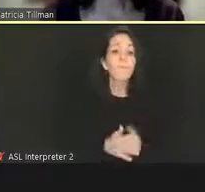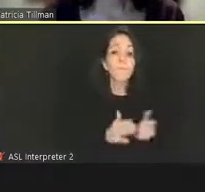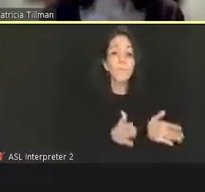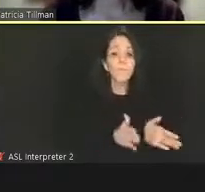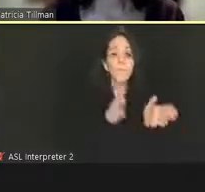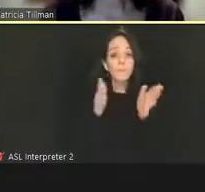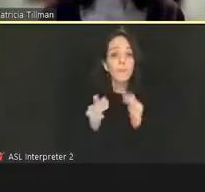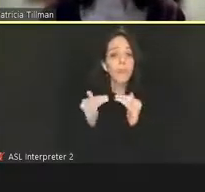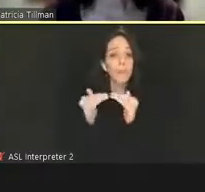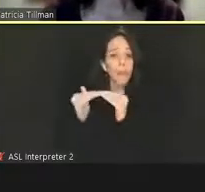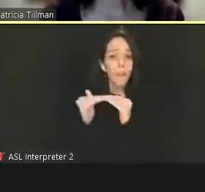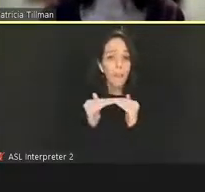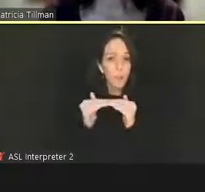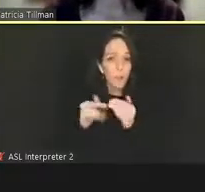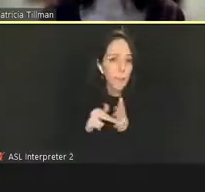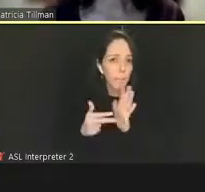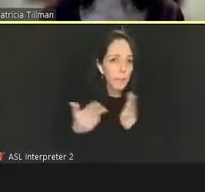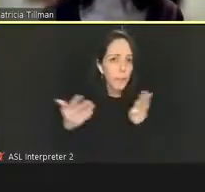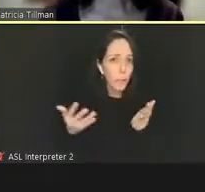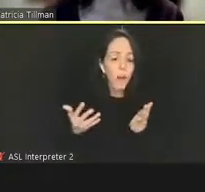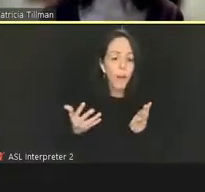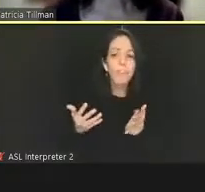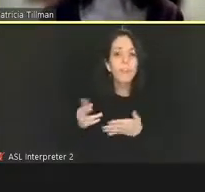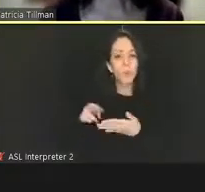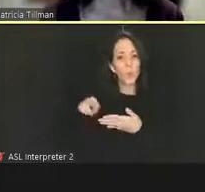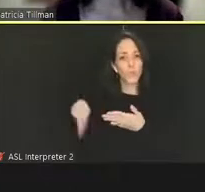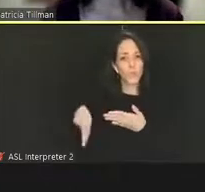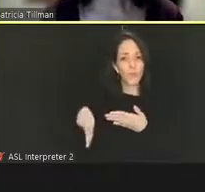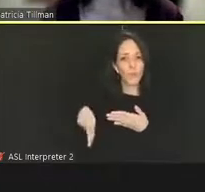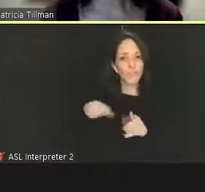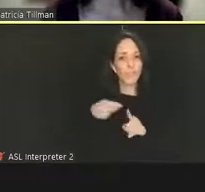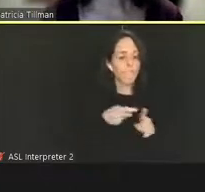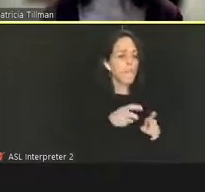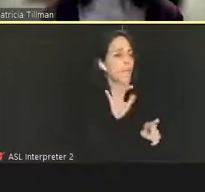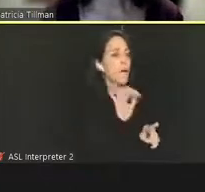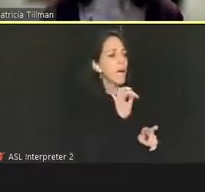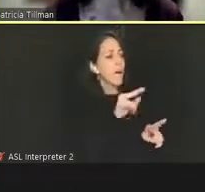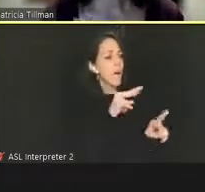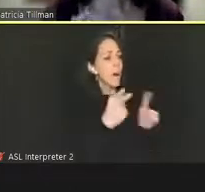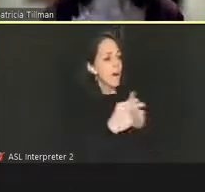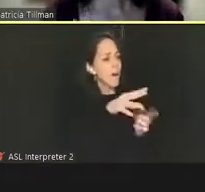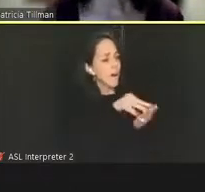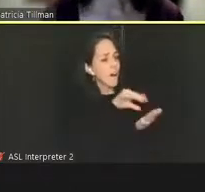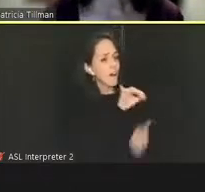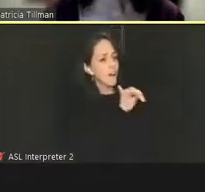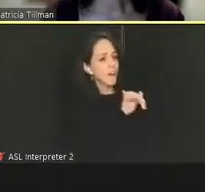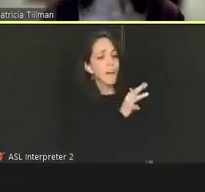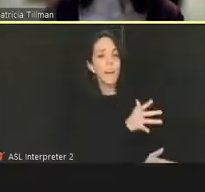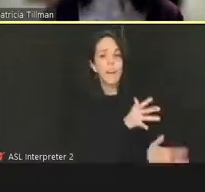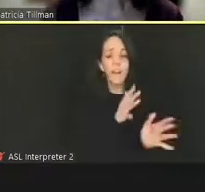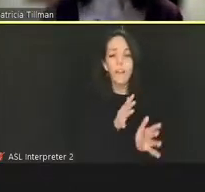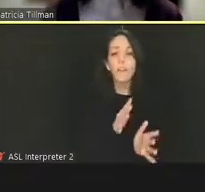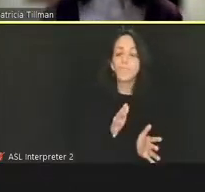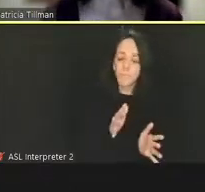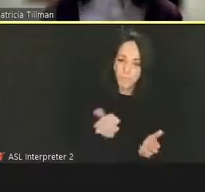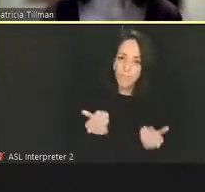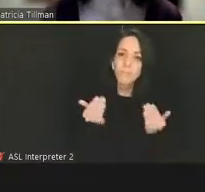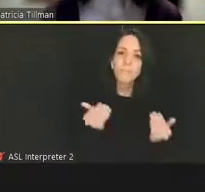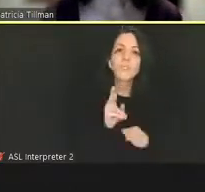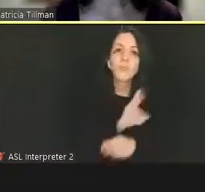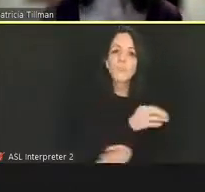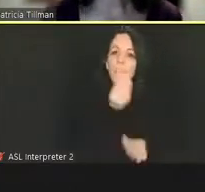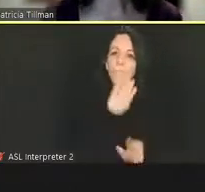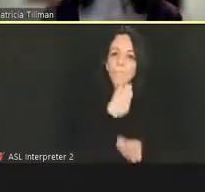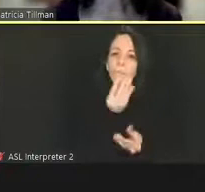Equity is about the outcomes. And so that's why we focus on the data and understanding